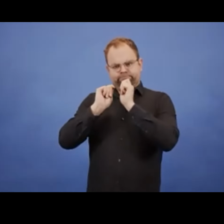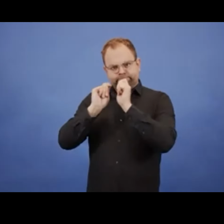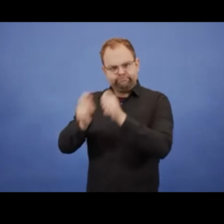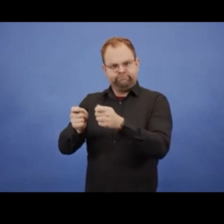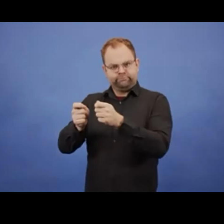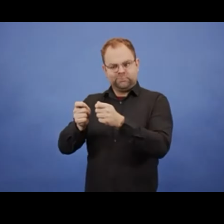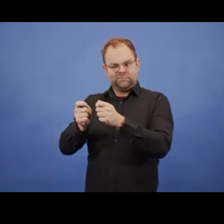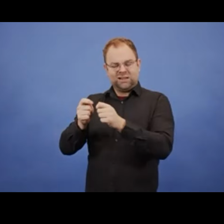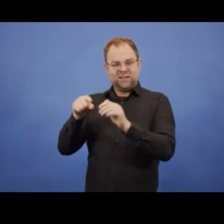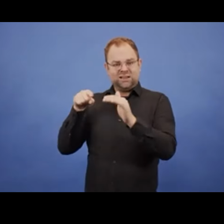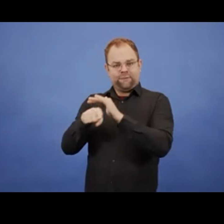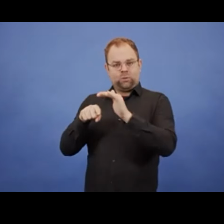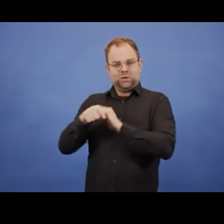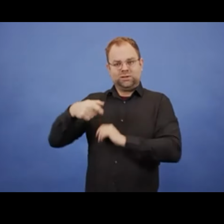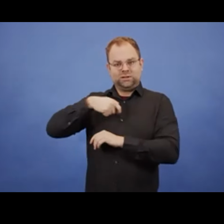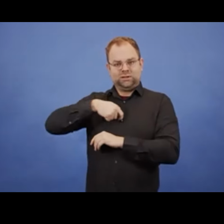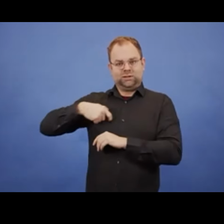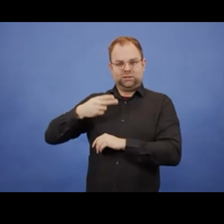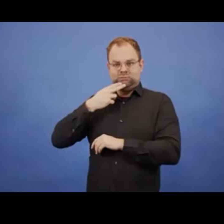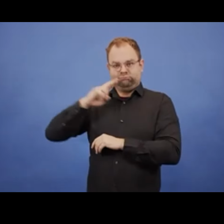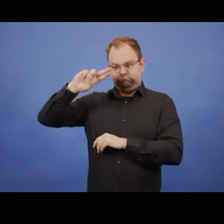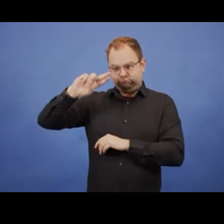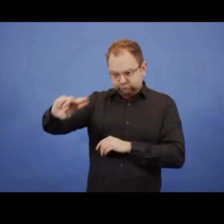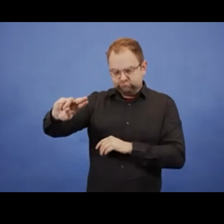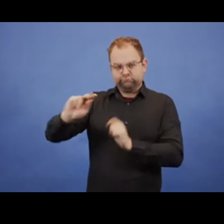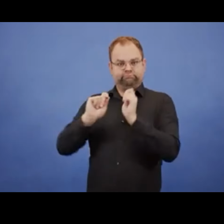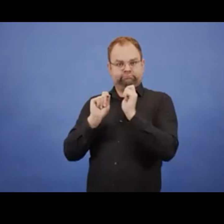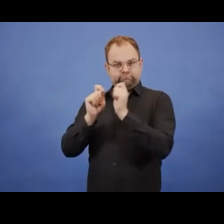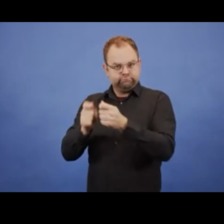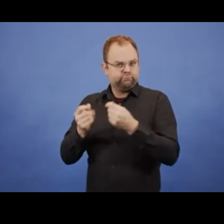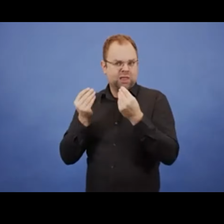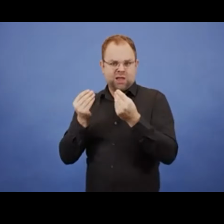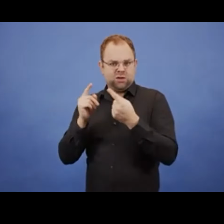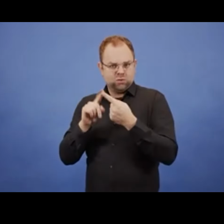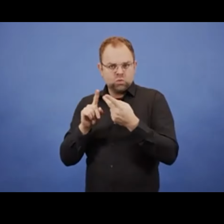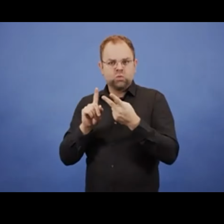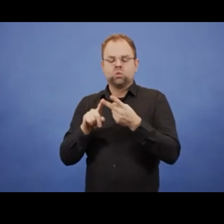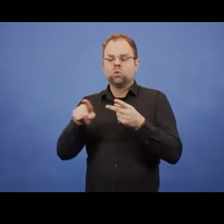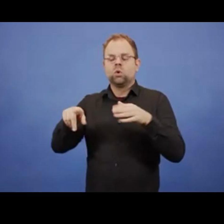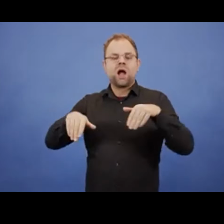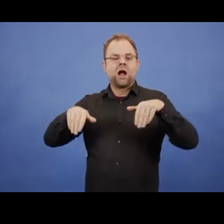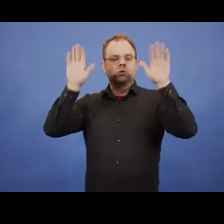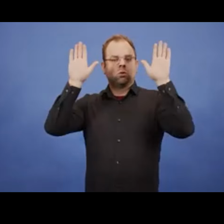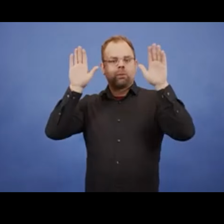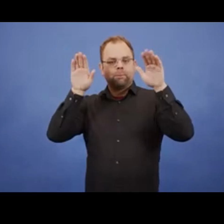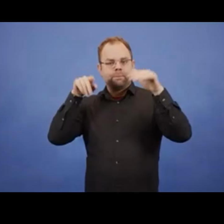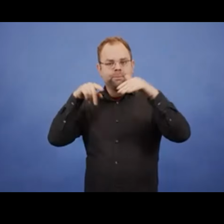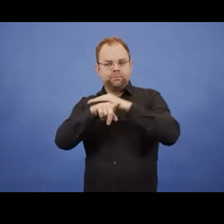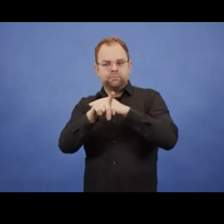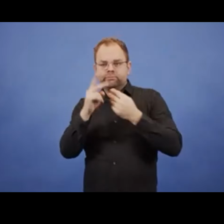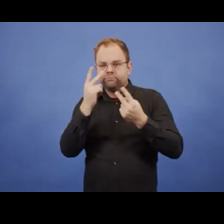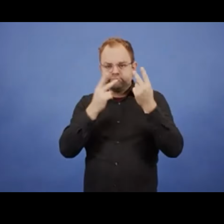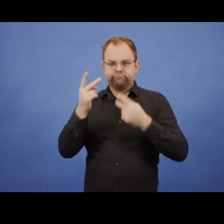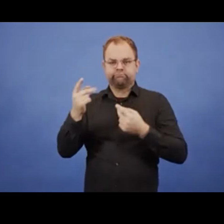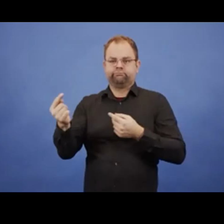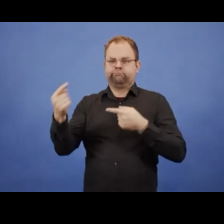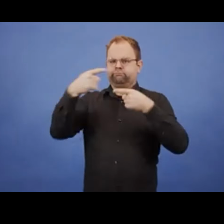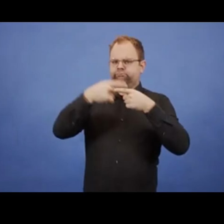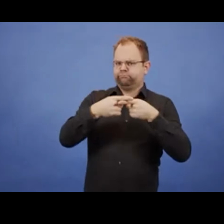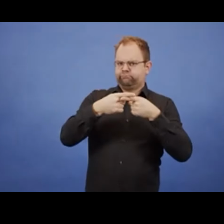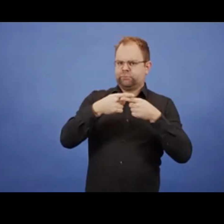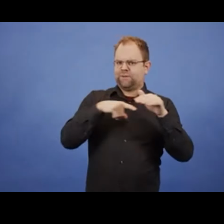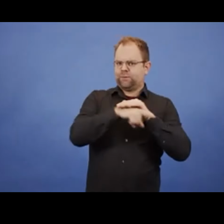that persons with disabilities may experience, and how to address as well some of the barriers they may encounter.